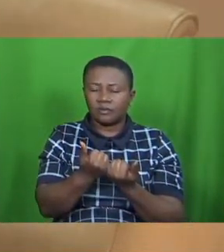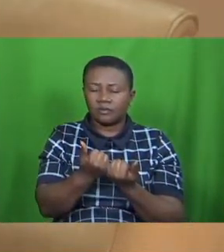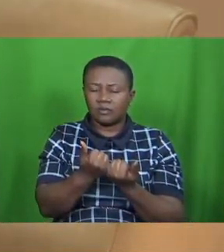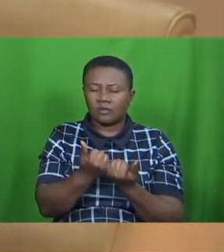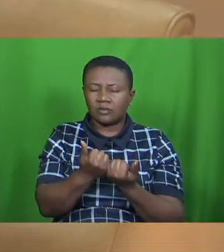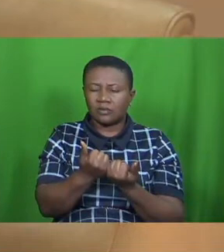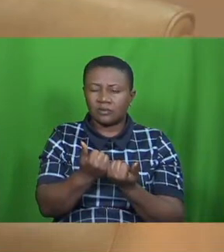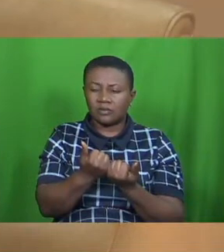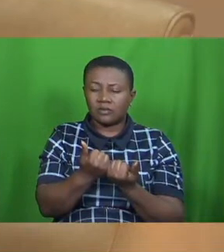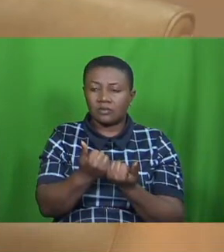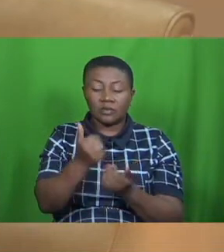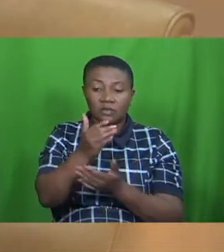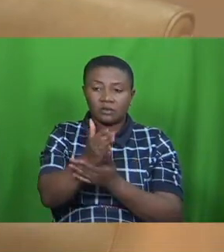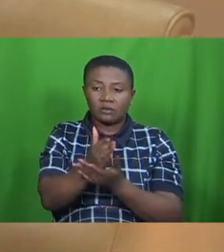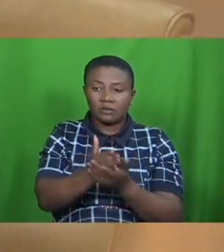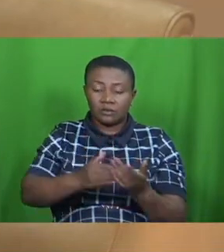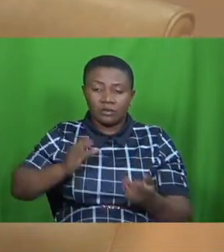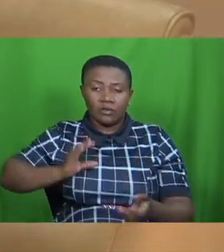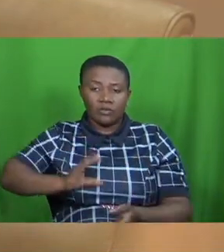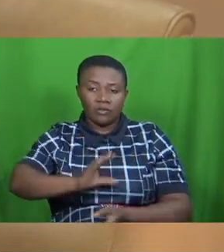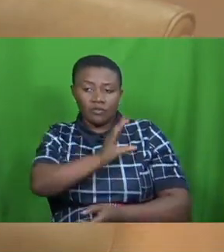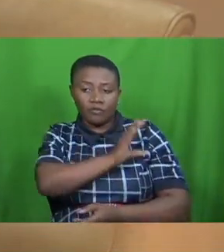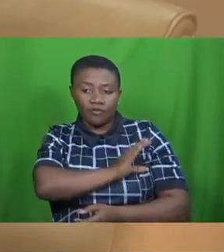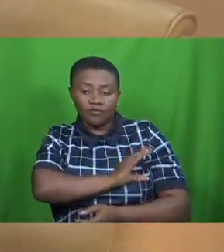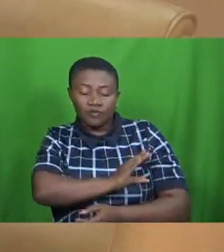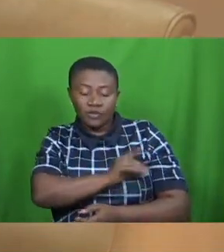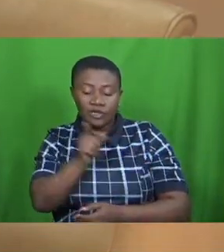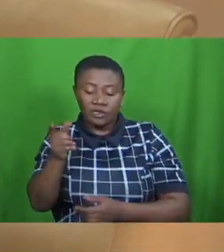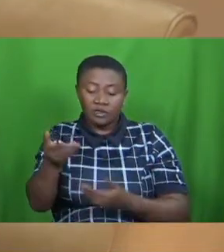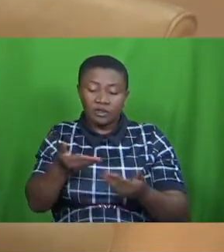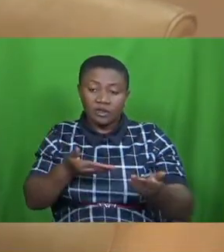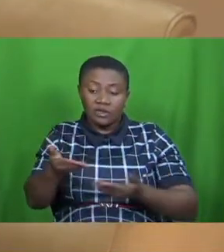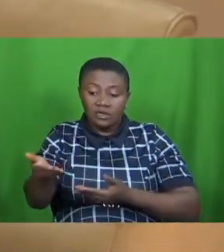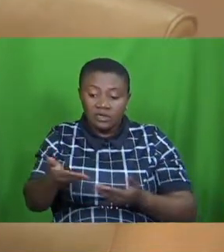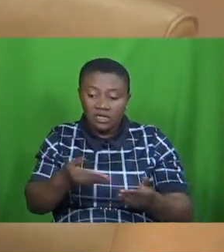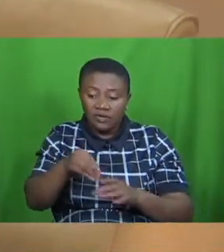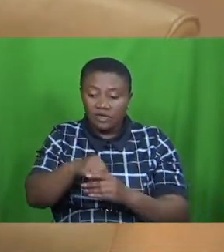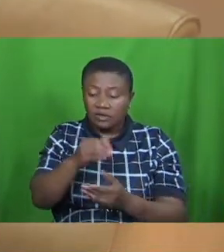Some of the committees he served on in Parliament include